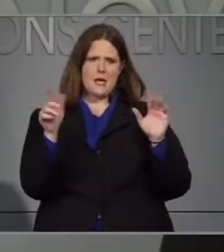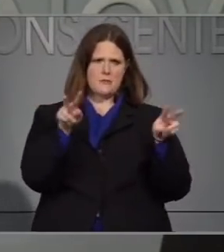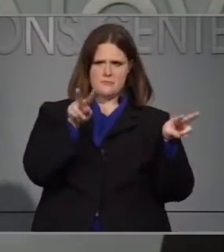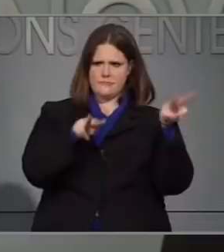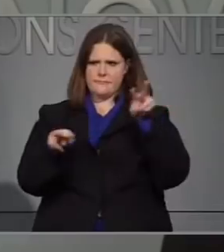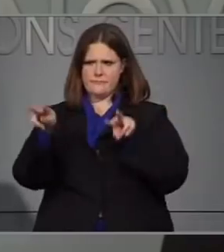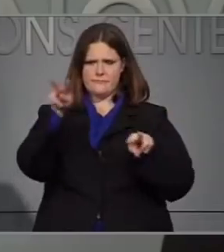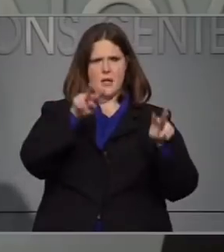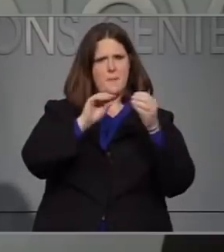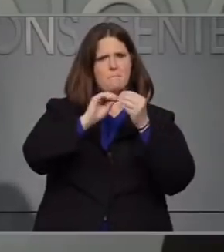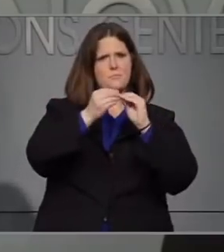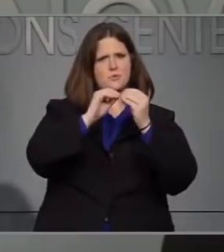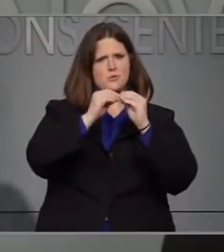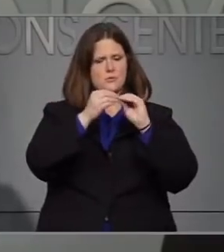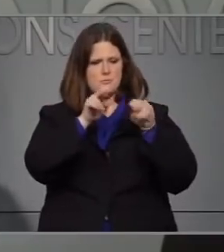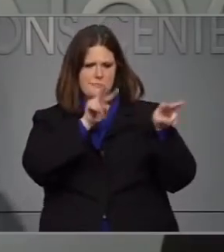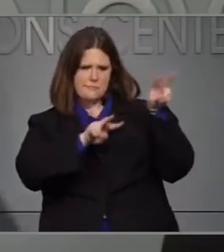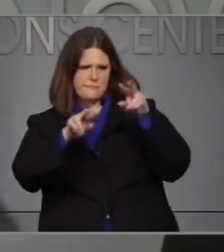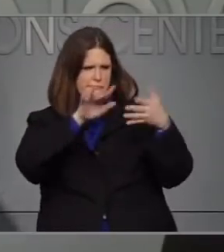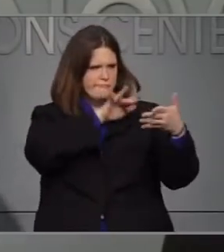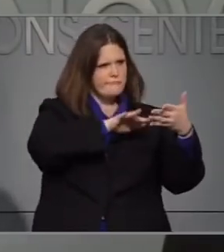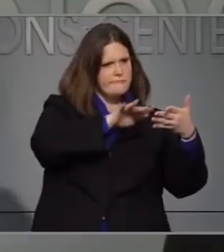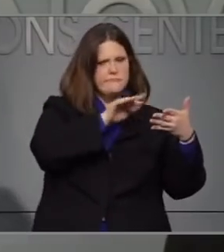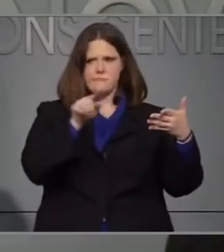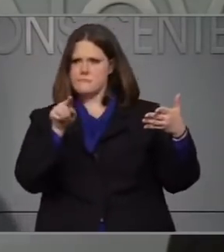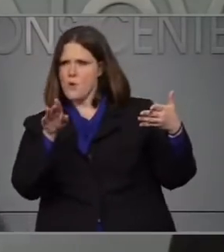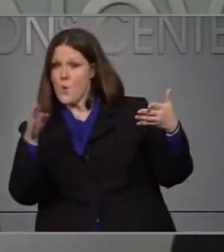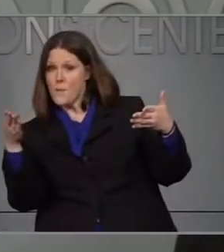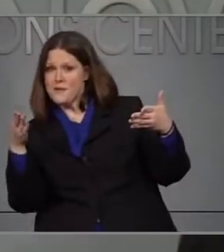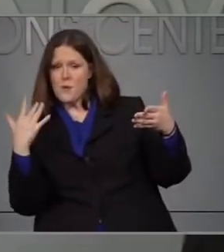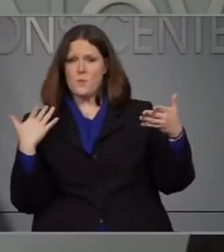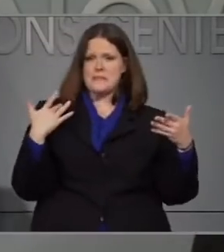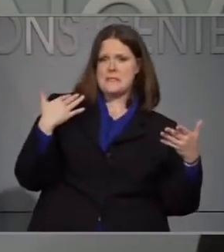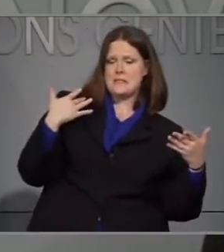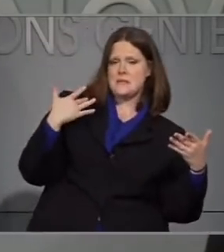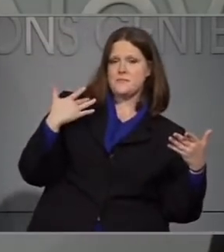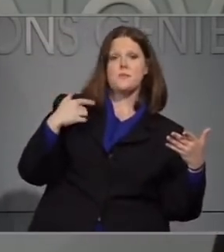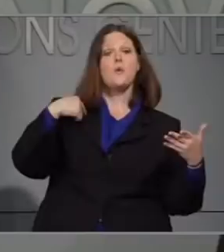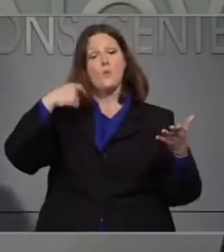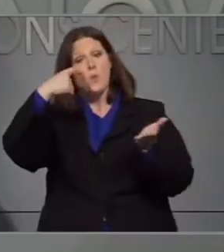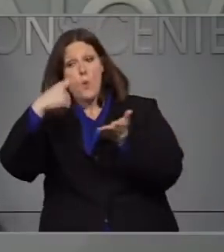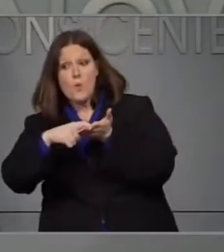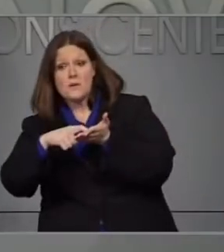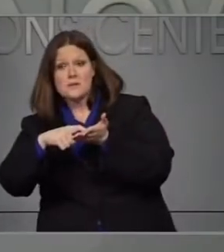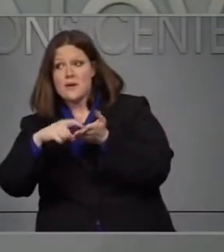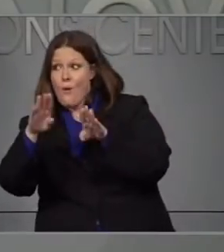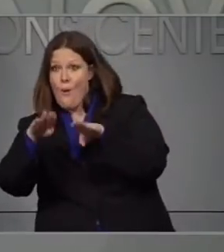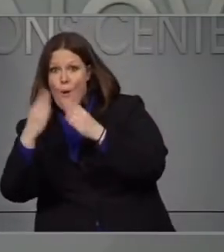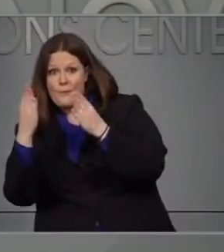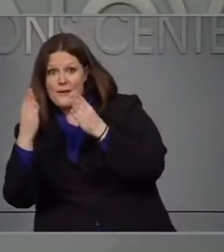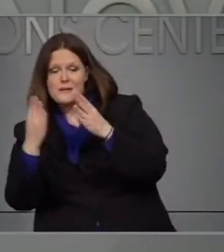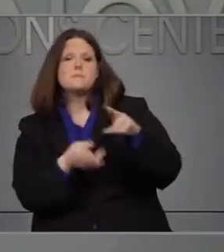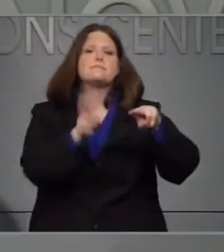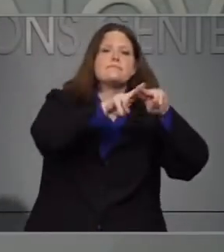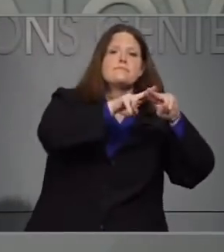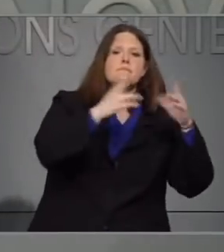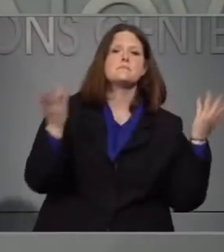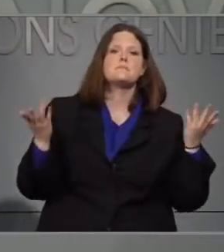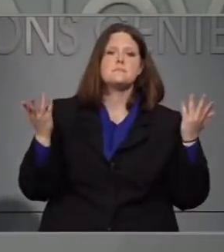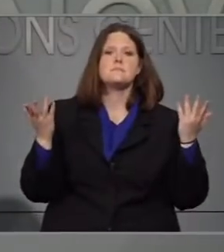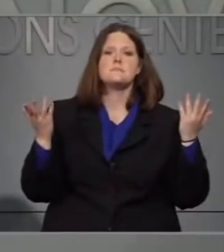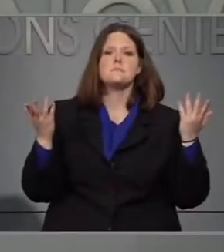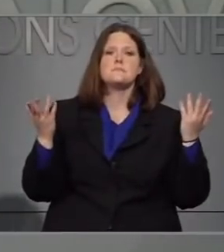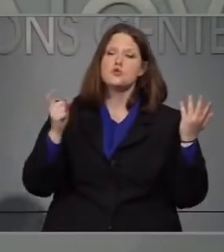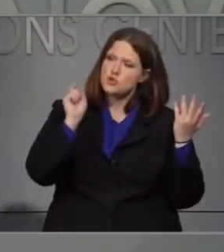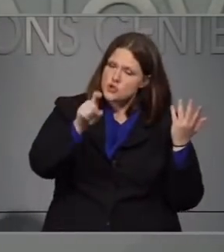look at our trends as we reopen things. And what we're seeing is that as we've reopened, we've seen our trends go in the wrong direction. And